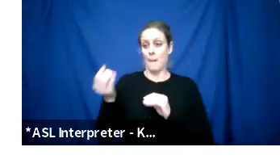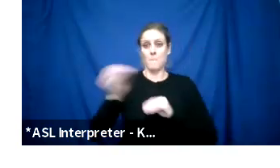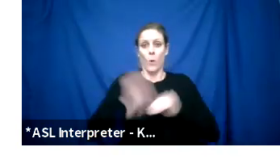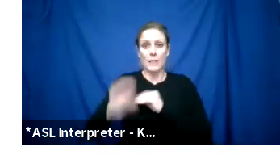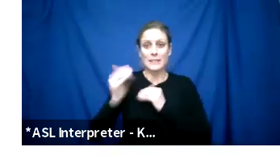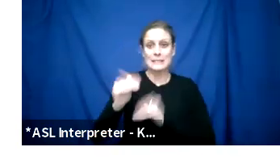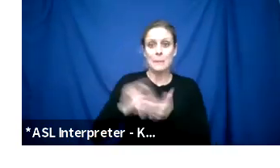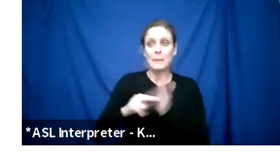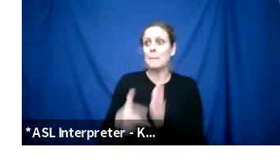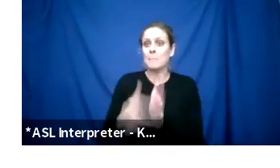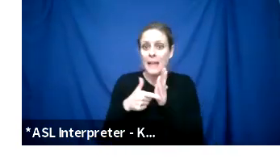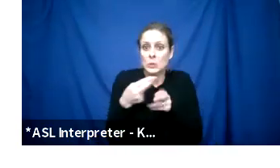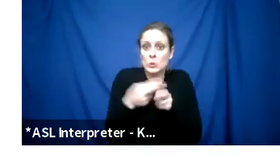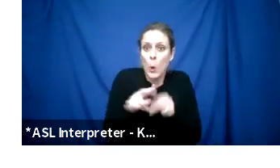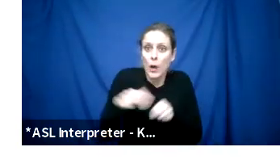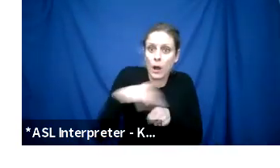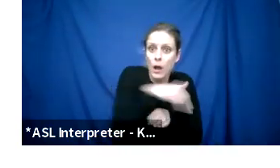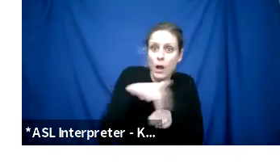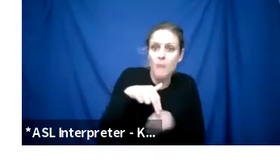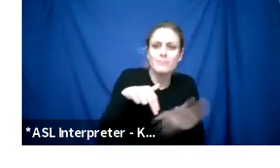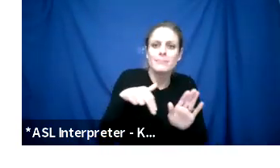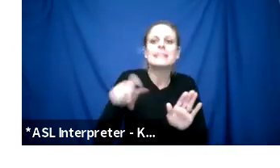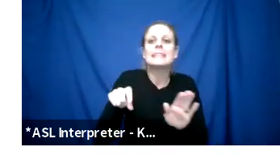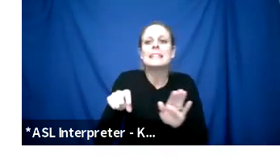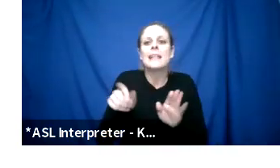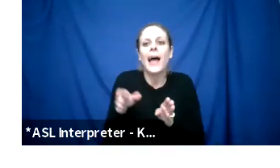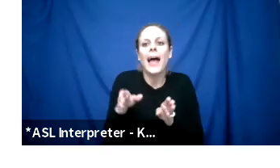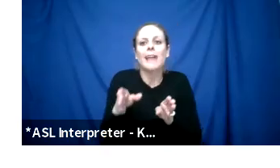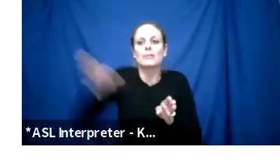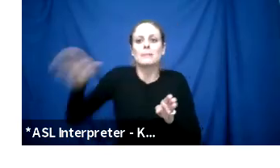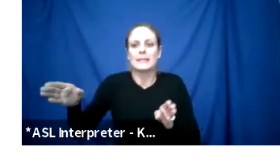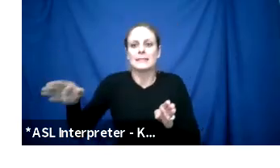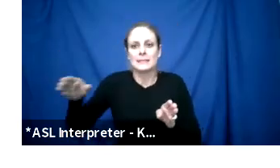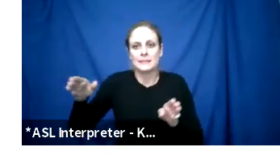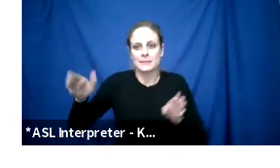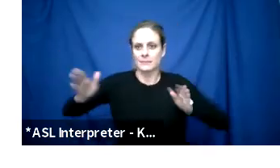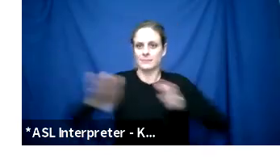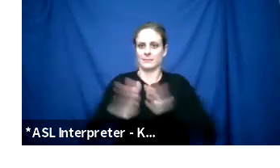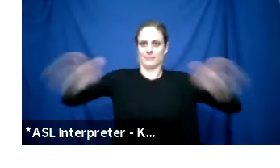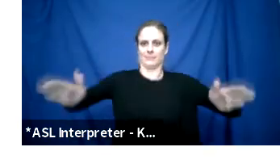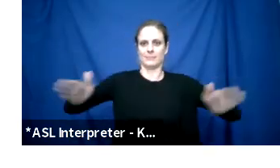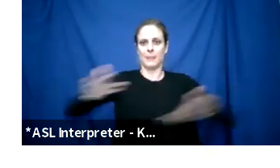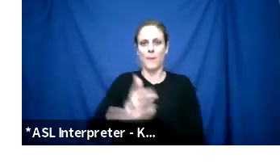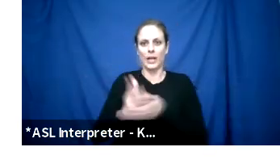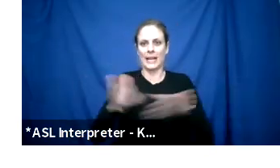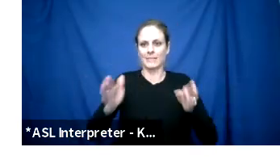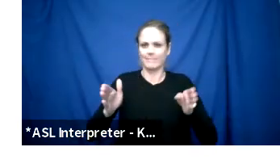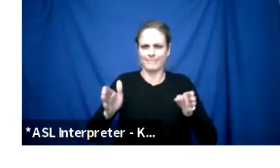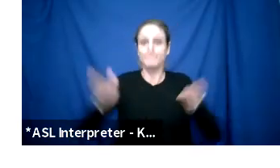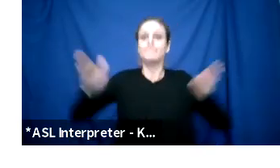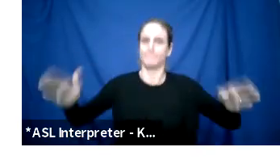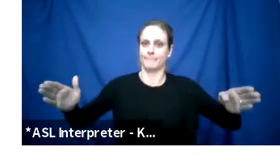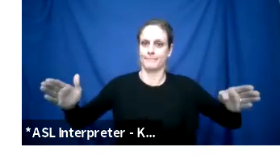travel. It's more so that we need the extra space. And when they're the closest to the entrance, what happens is they're taken